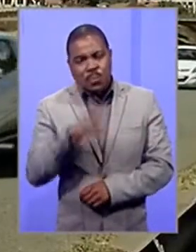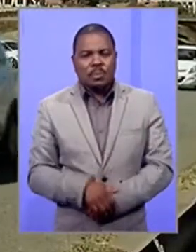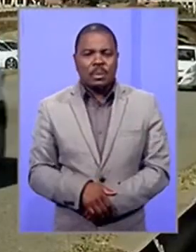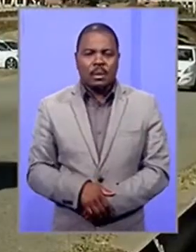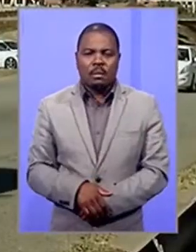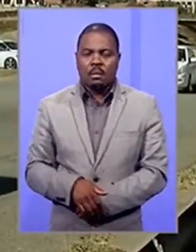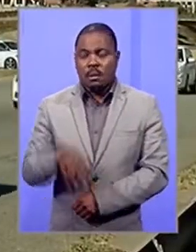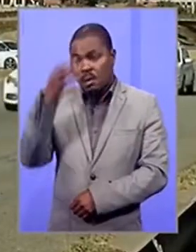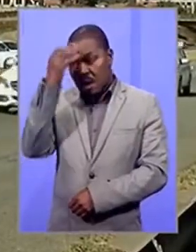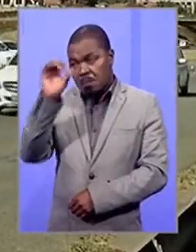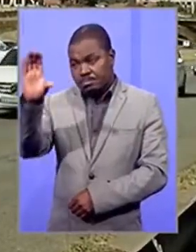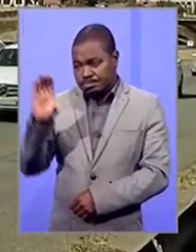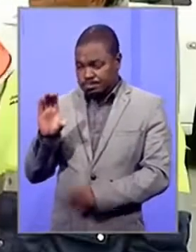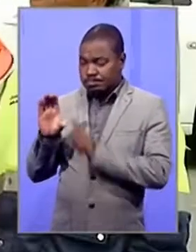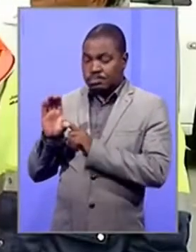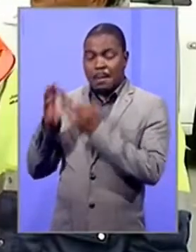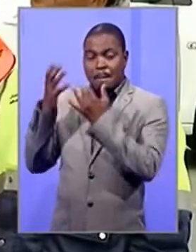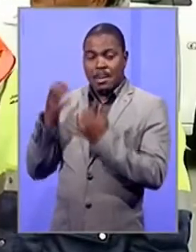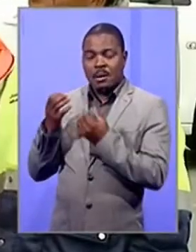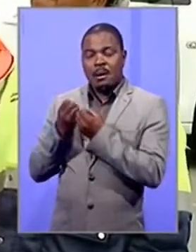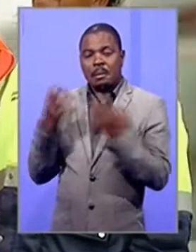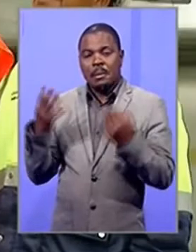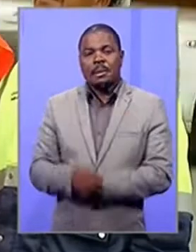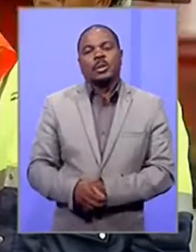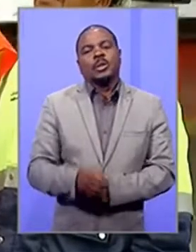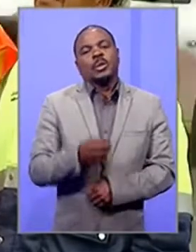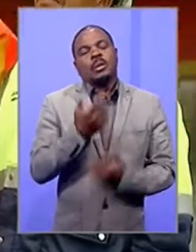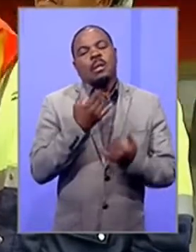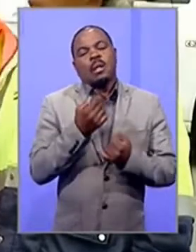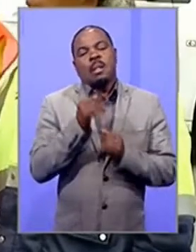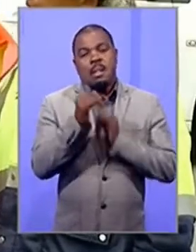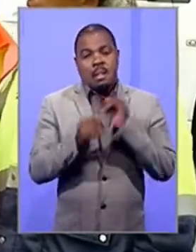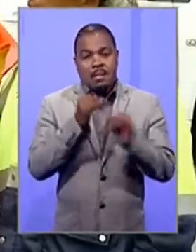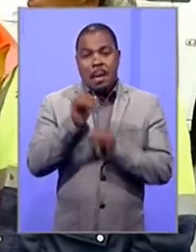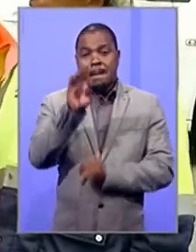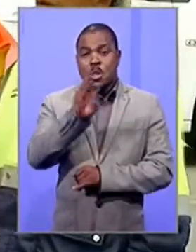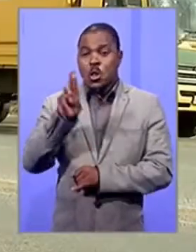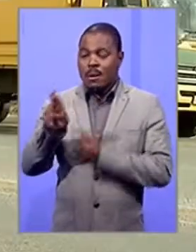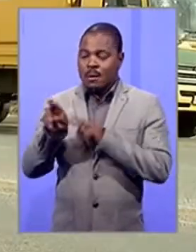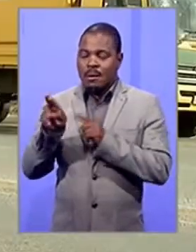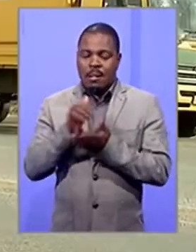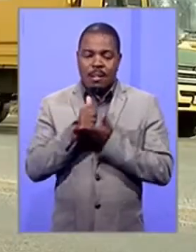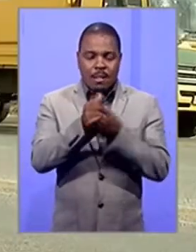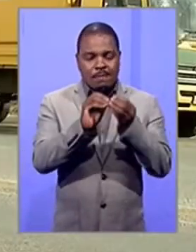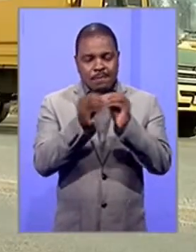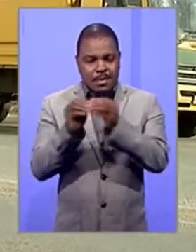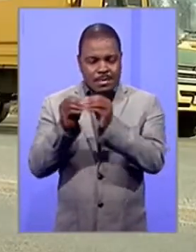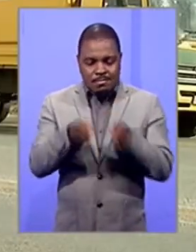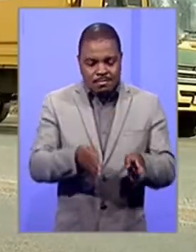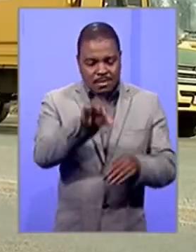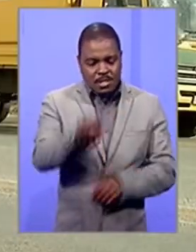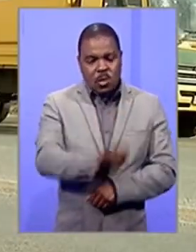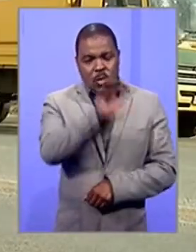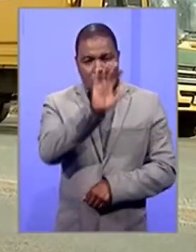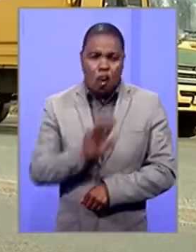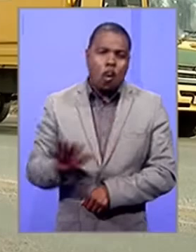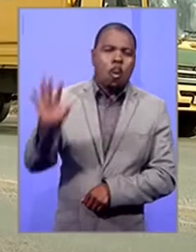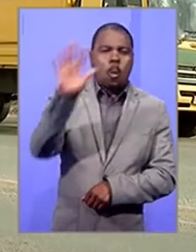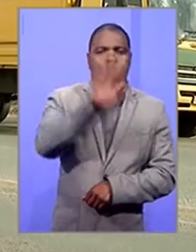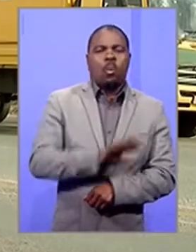o beletse ka thoko diranta tse dibilione tse 11 letsholong lena la ho kwala dikoti tsena ho phatala le naha.